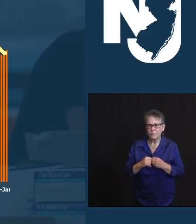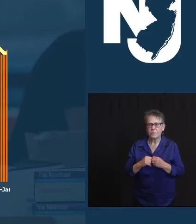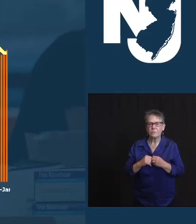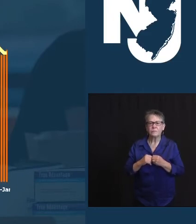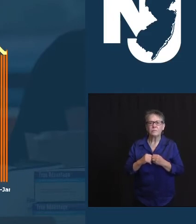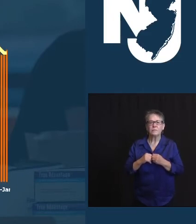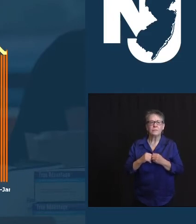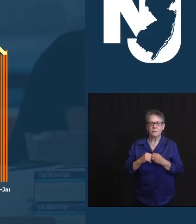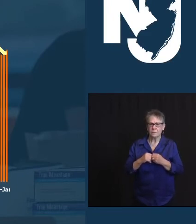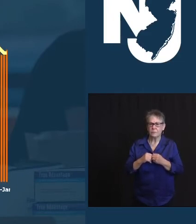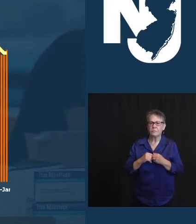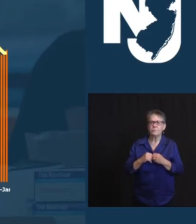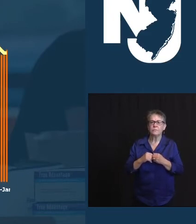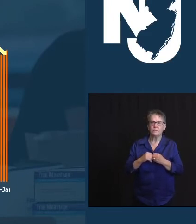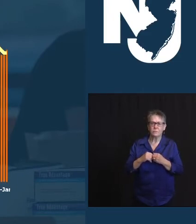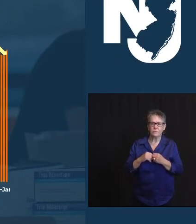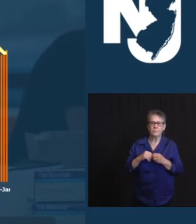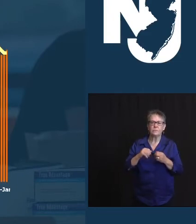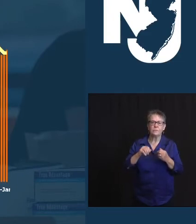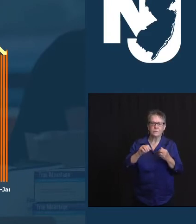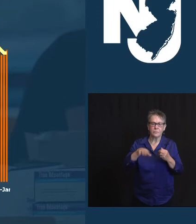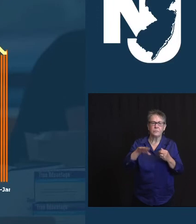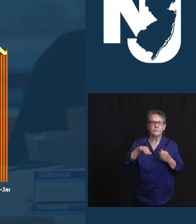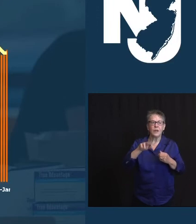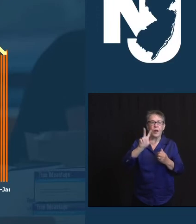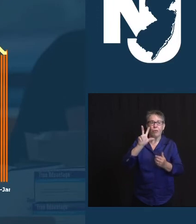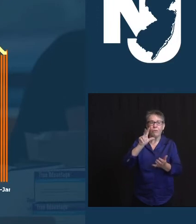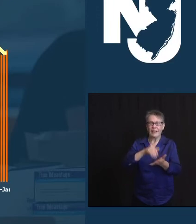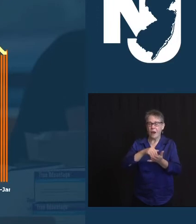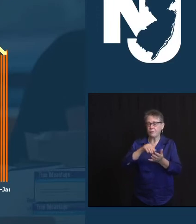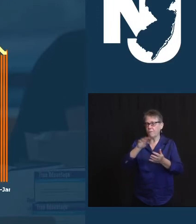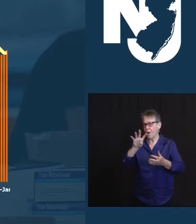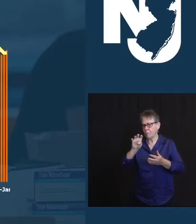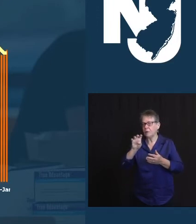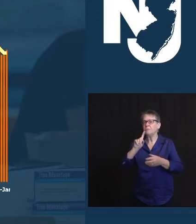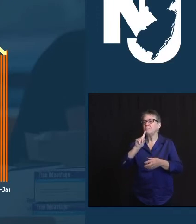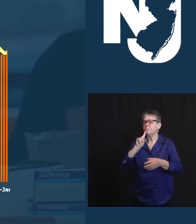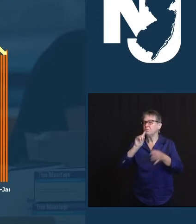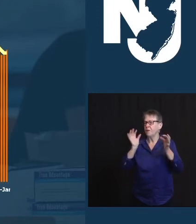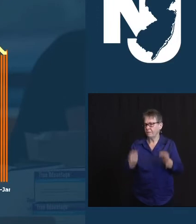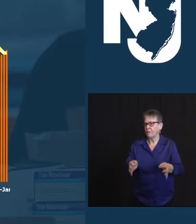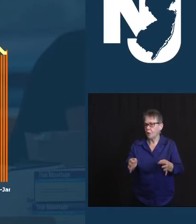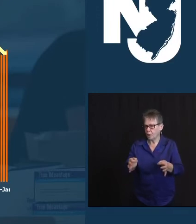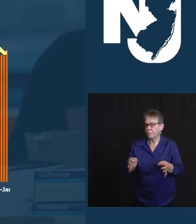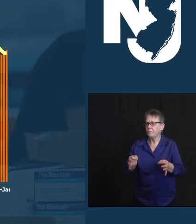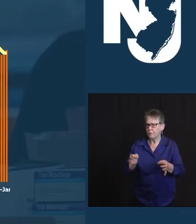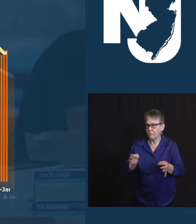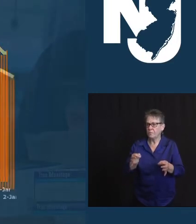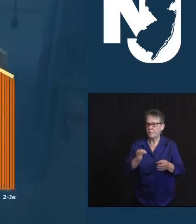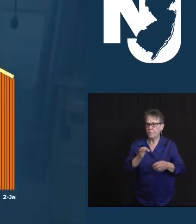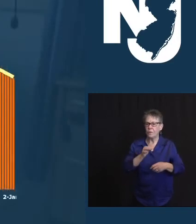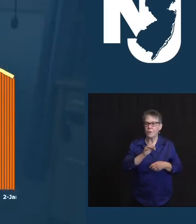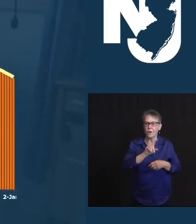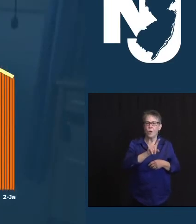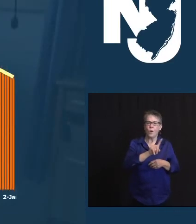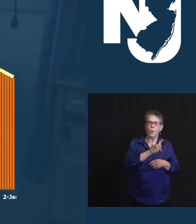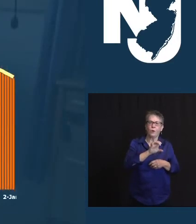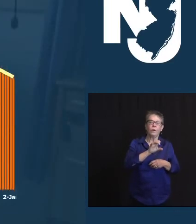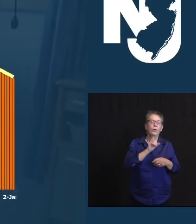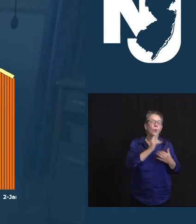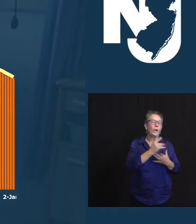COVID positive, and 195 who were awaiting their test results. There were